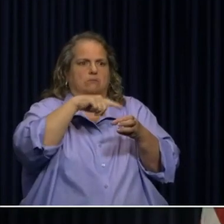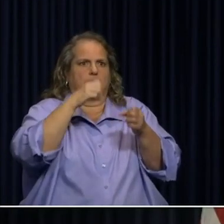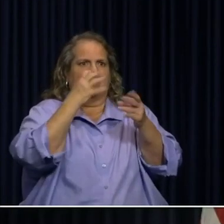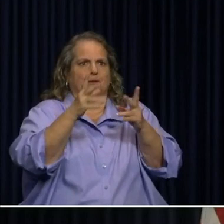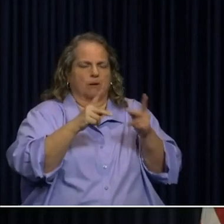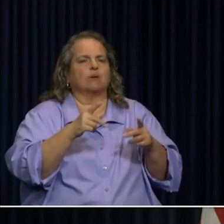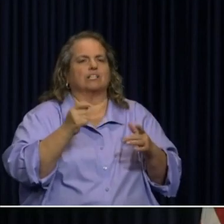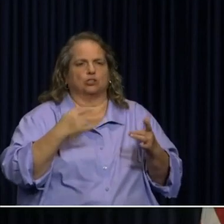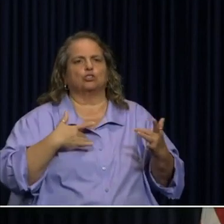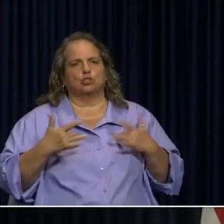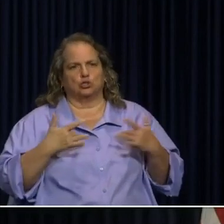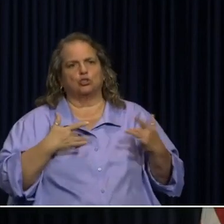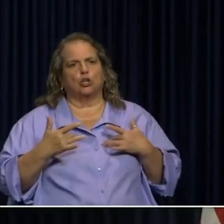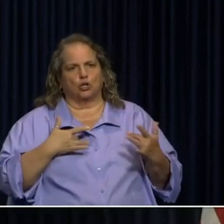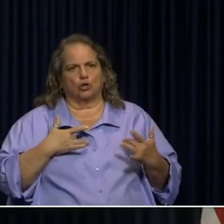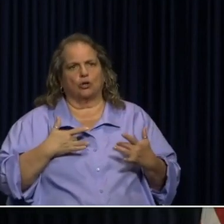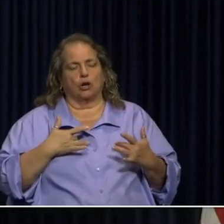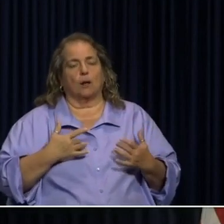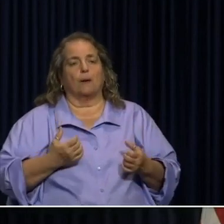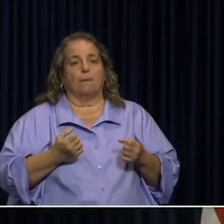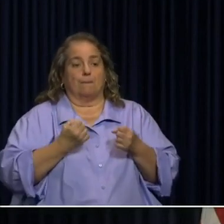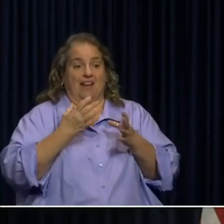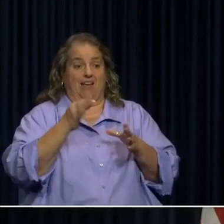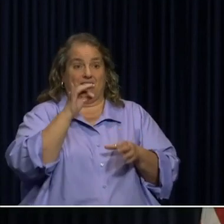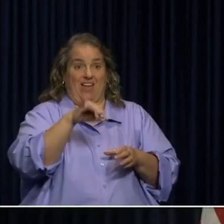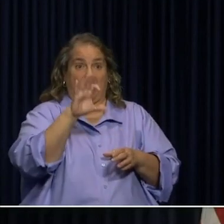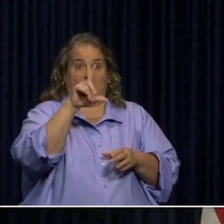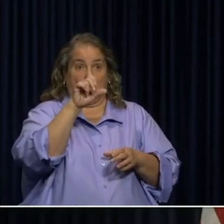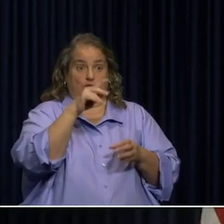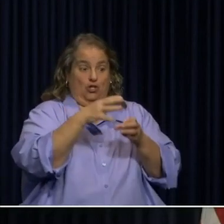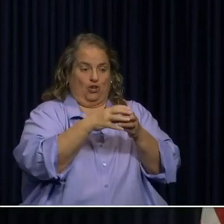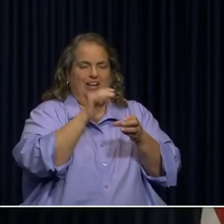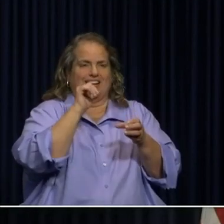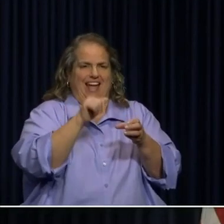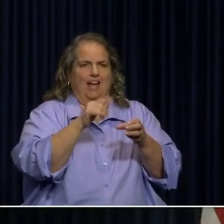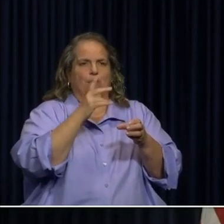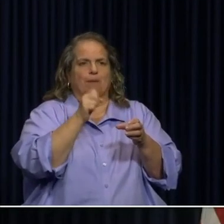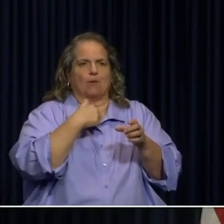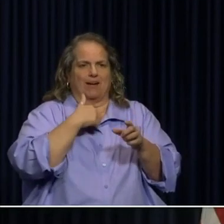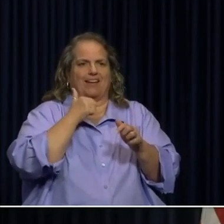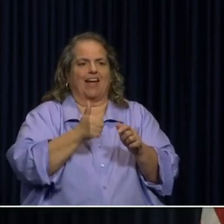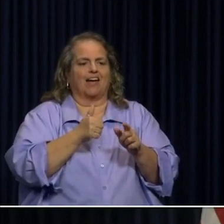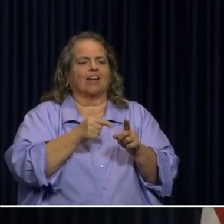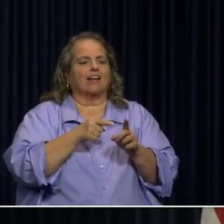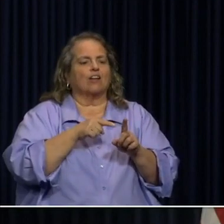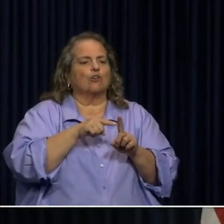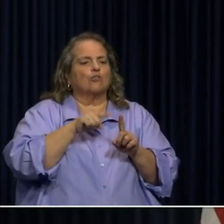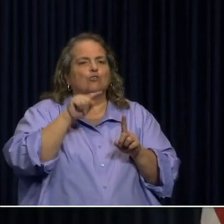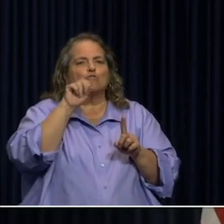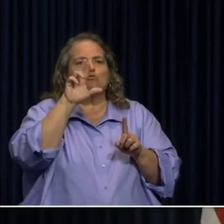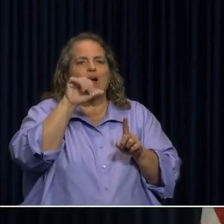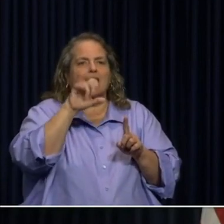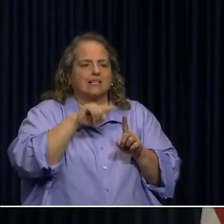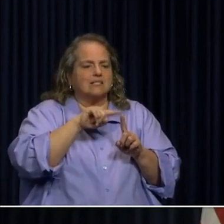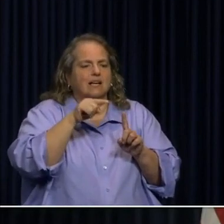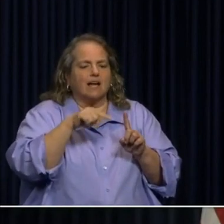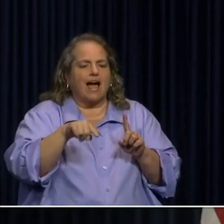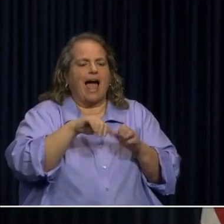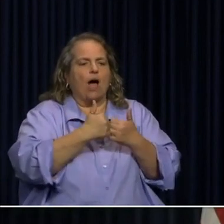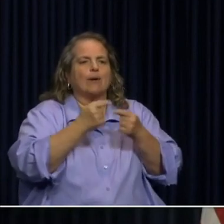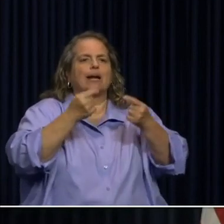Much of the cluster can be traced to specific events or areas within it, and